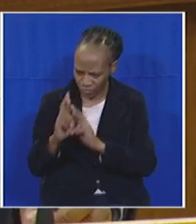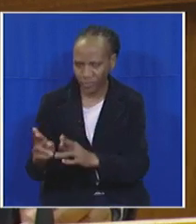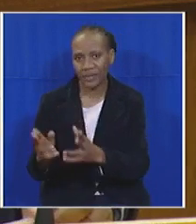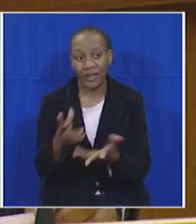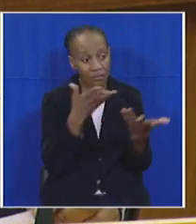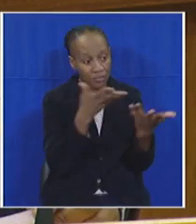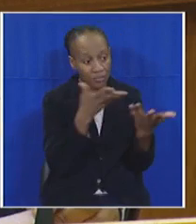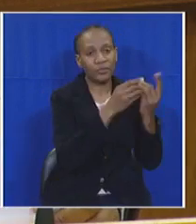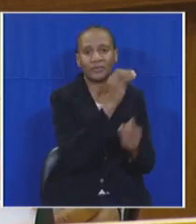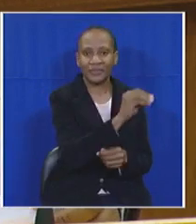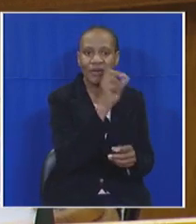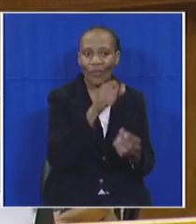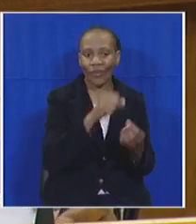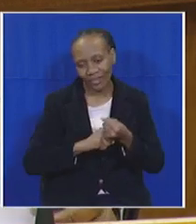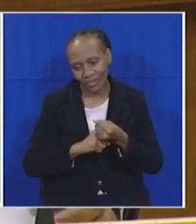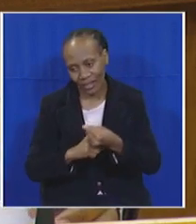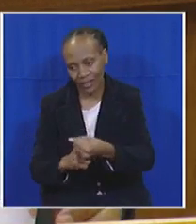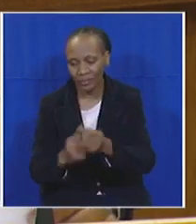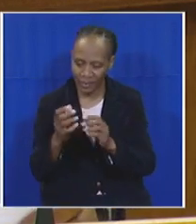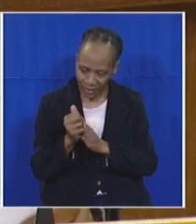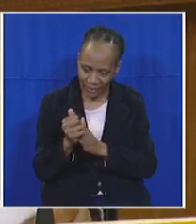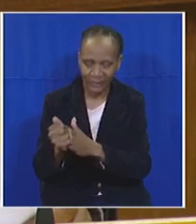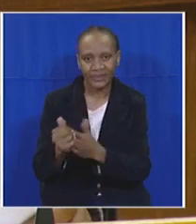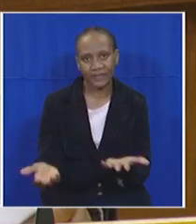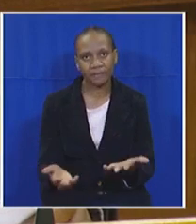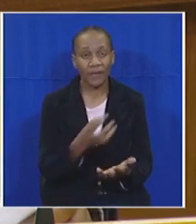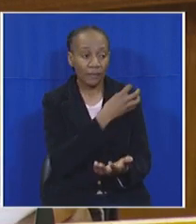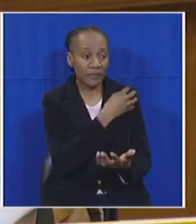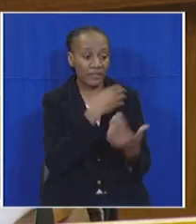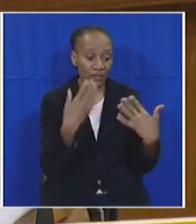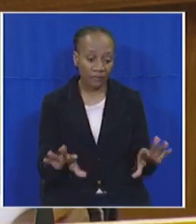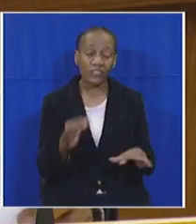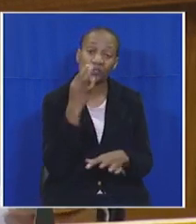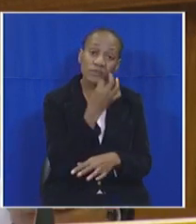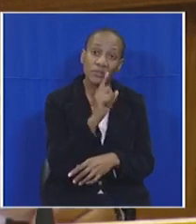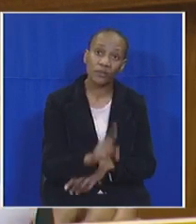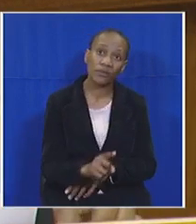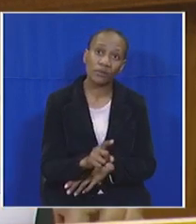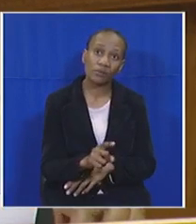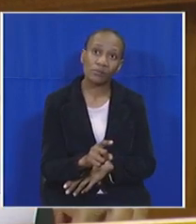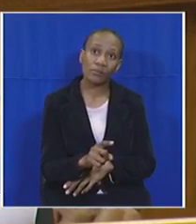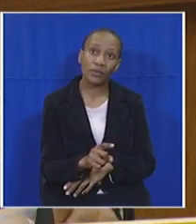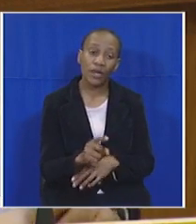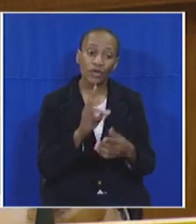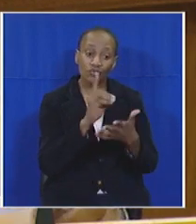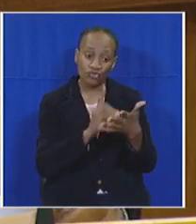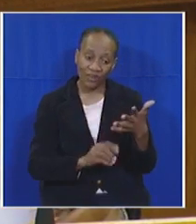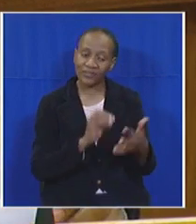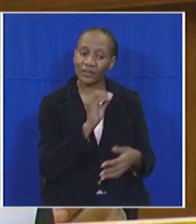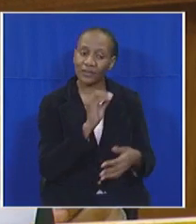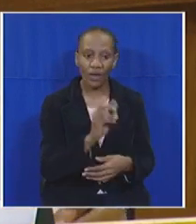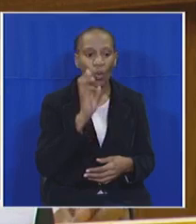is therefore providing the strategic role and leadership. As Minister has said earlier, While legislation is being drafted, we'll be launching